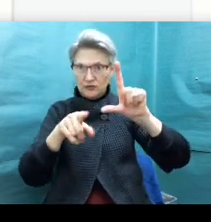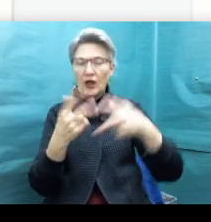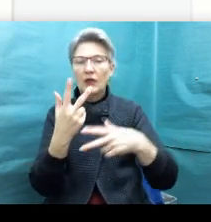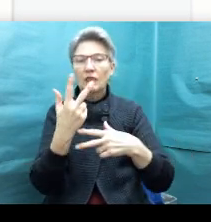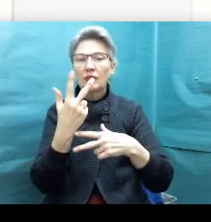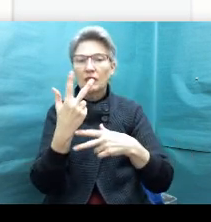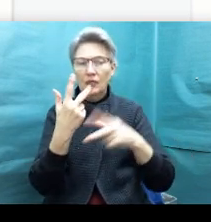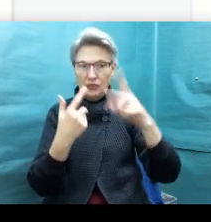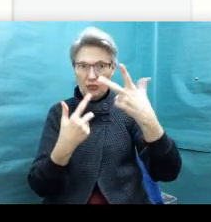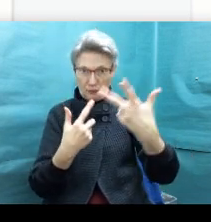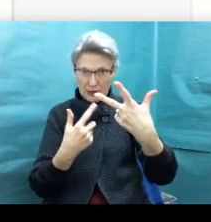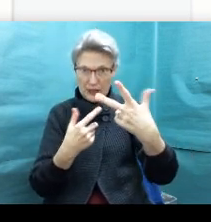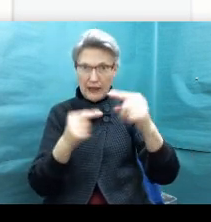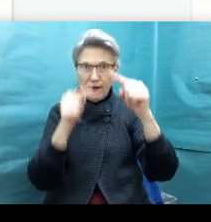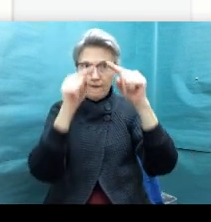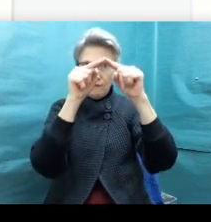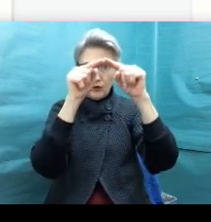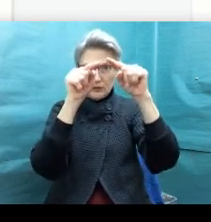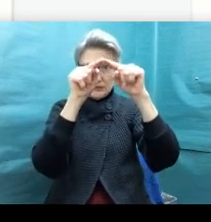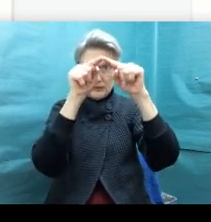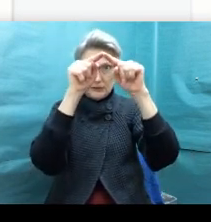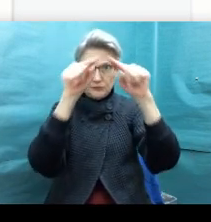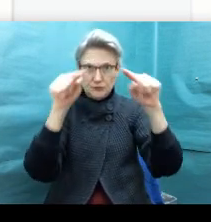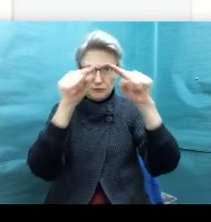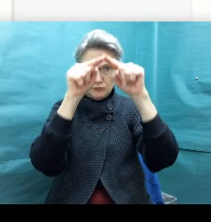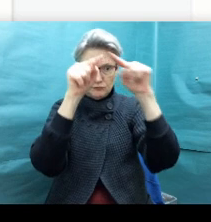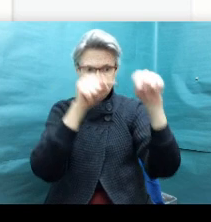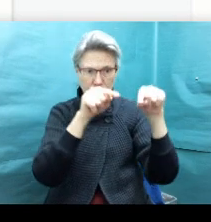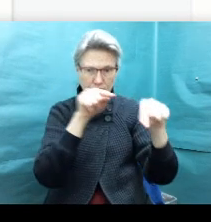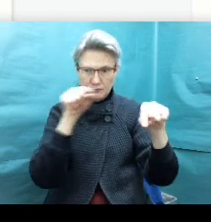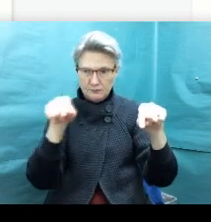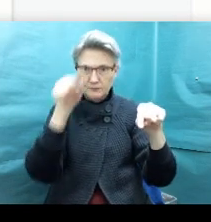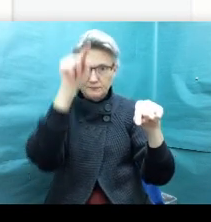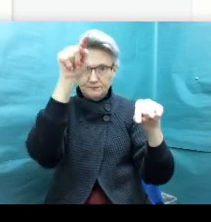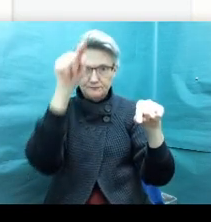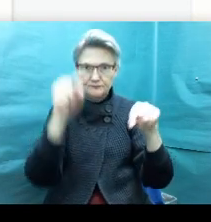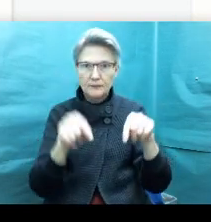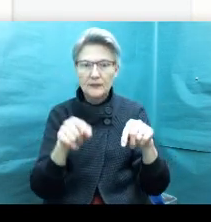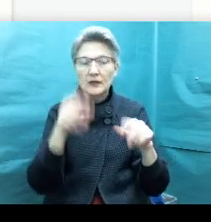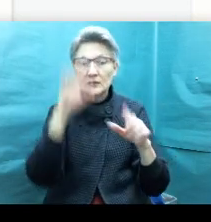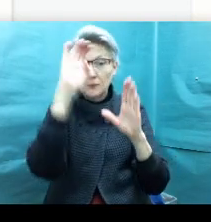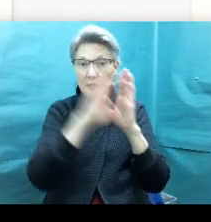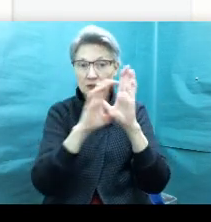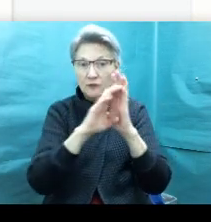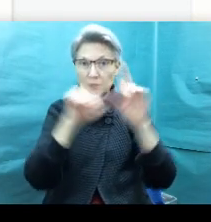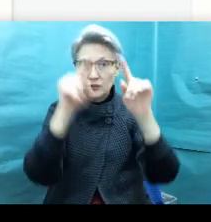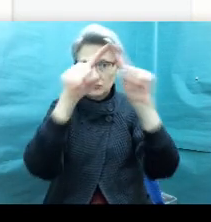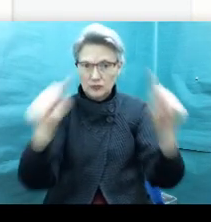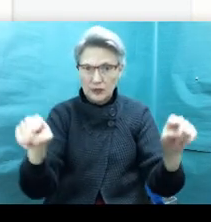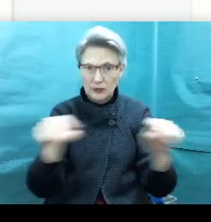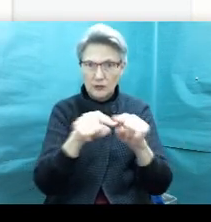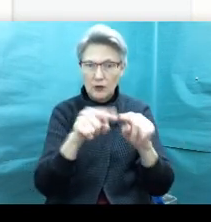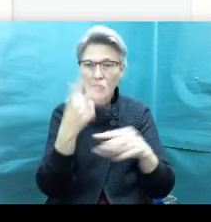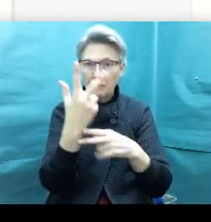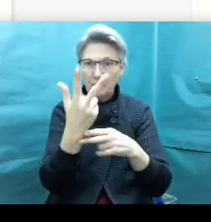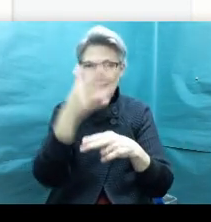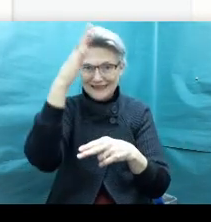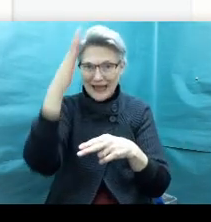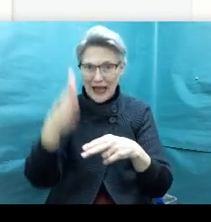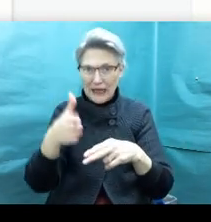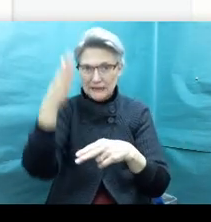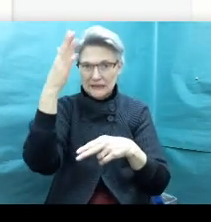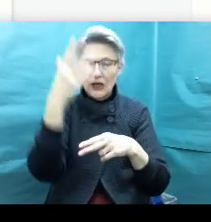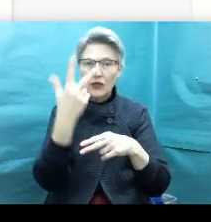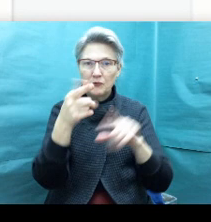for vertex. So I'm going to type that in here. And here I have a picture of a triangle, right? So I have 3 sides,